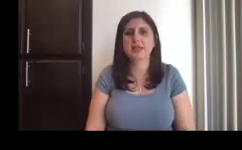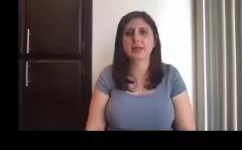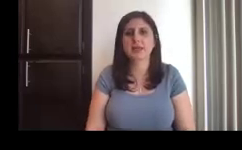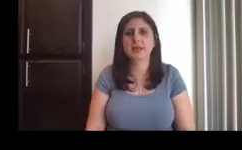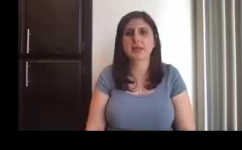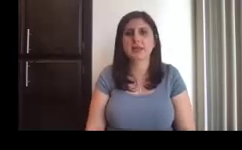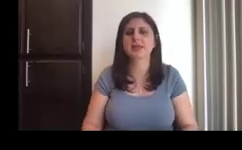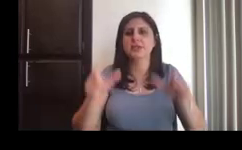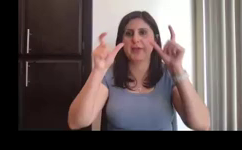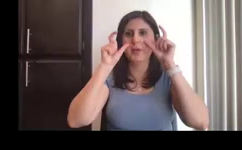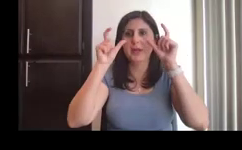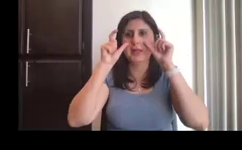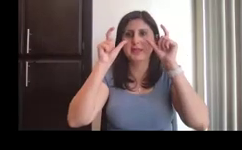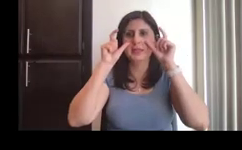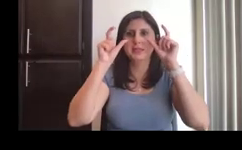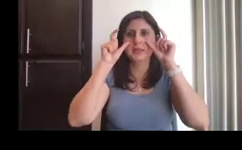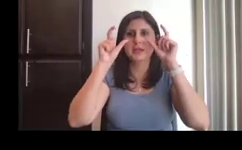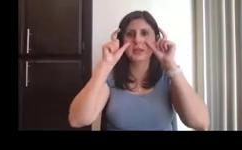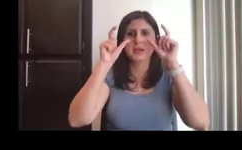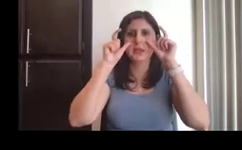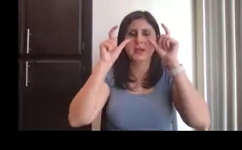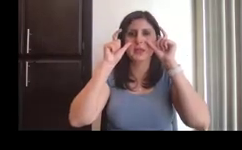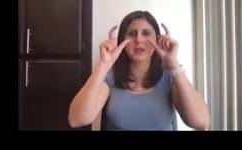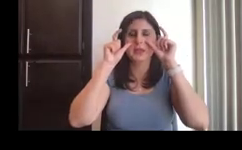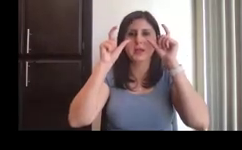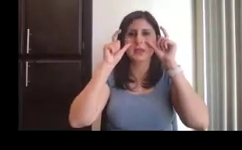Glasses. Should know that one. Glasses.